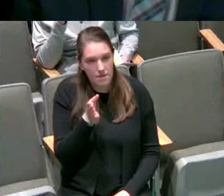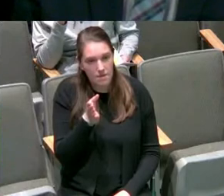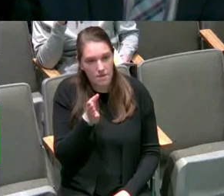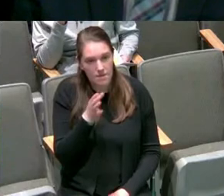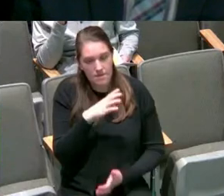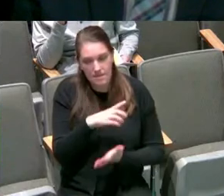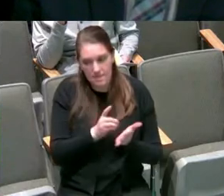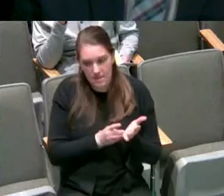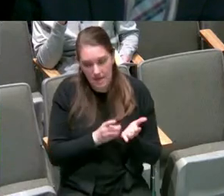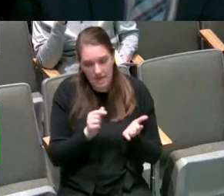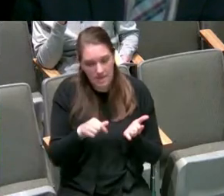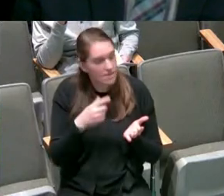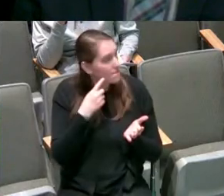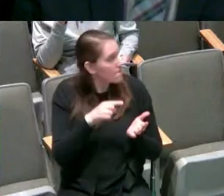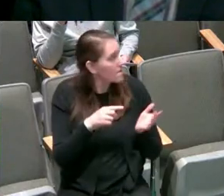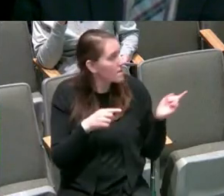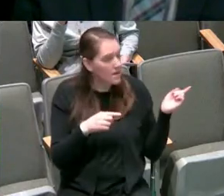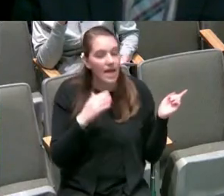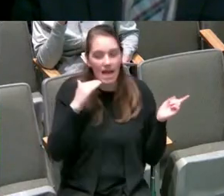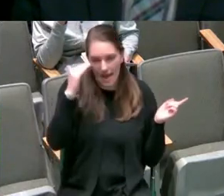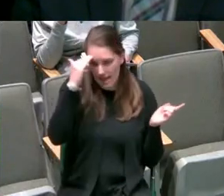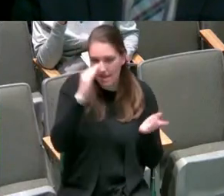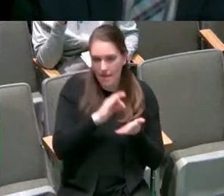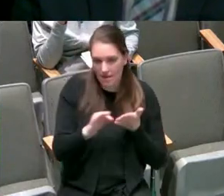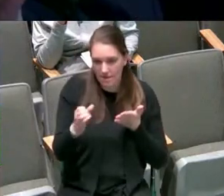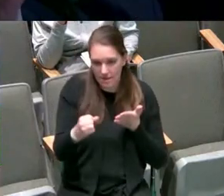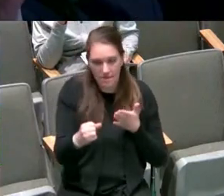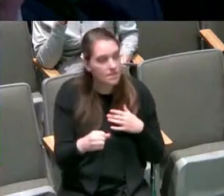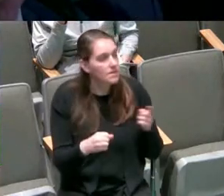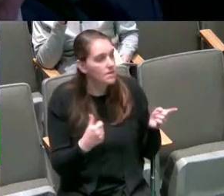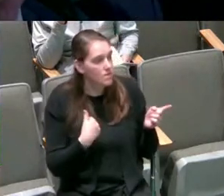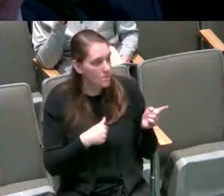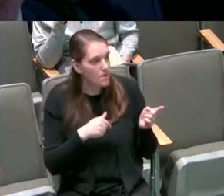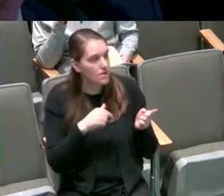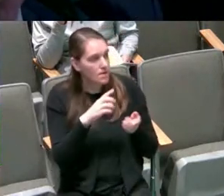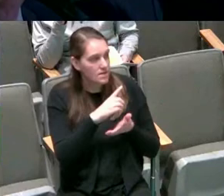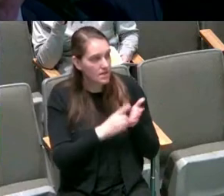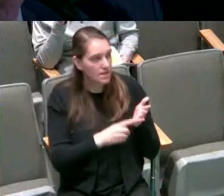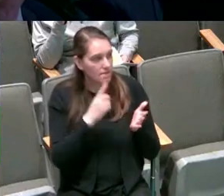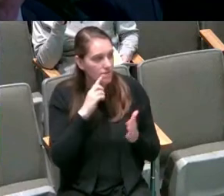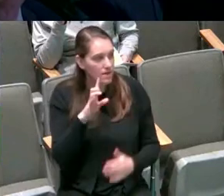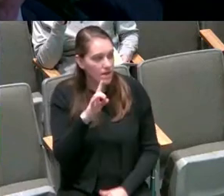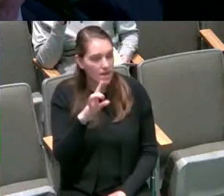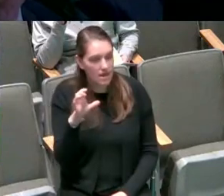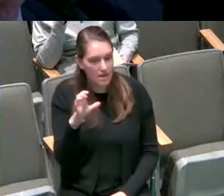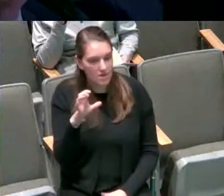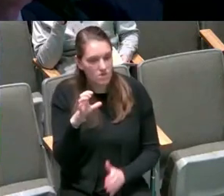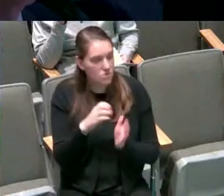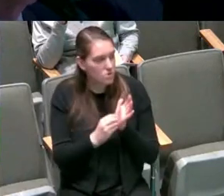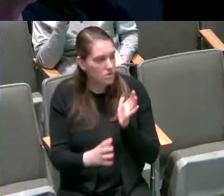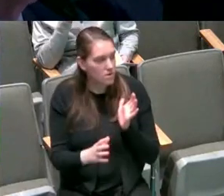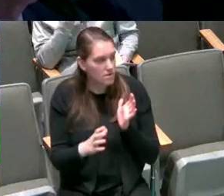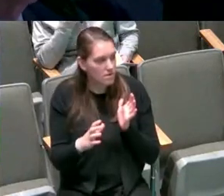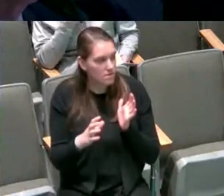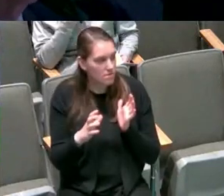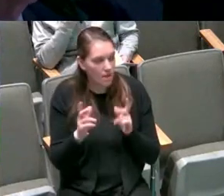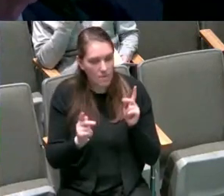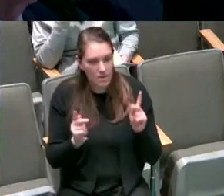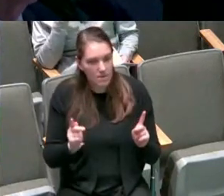designing for head count yes yes we are designing for that 800 student population